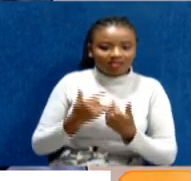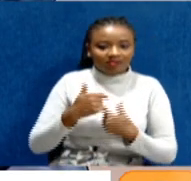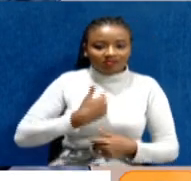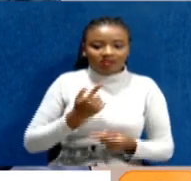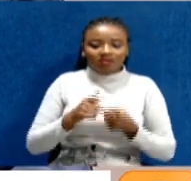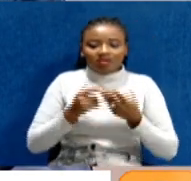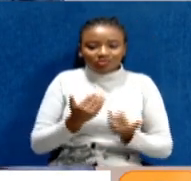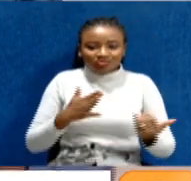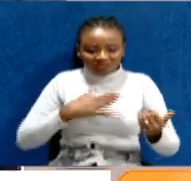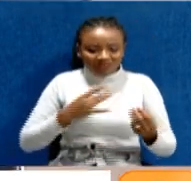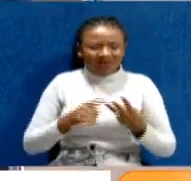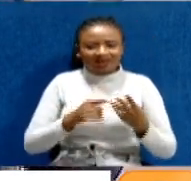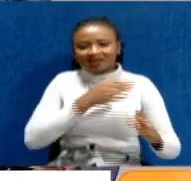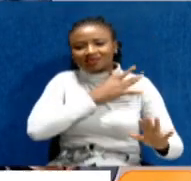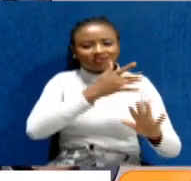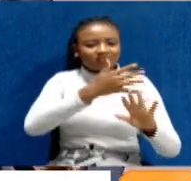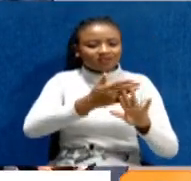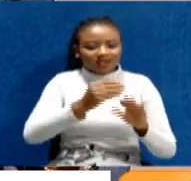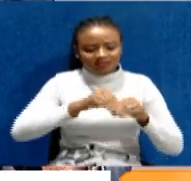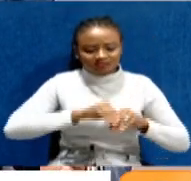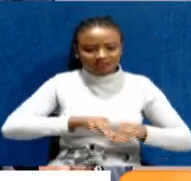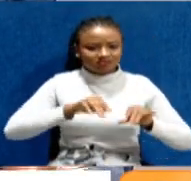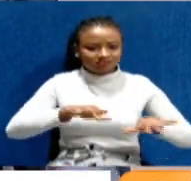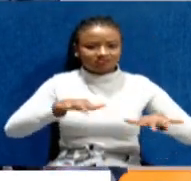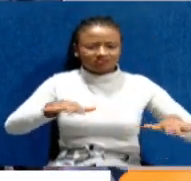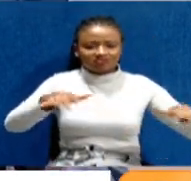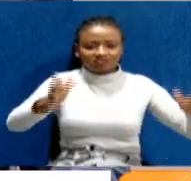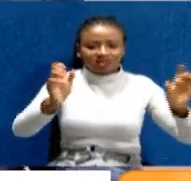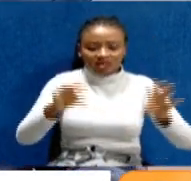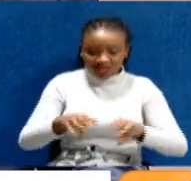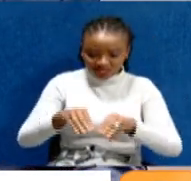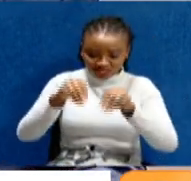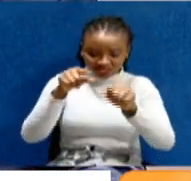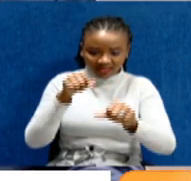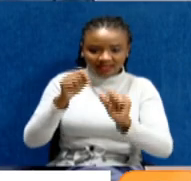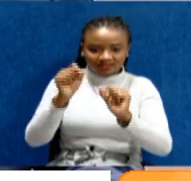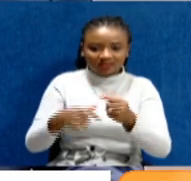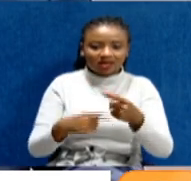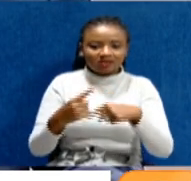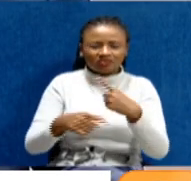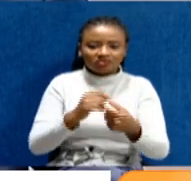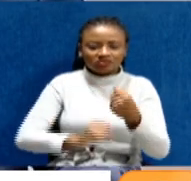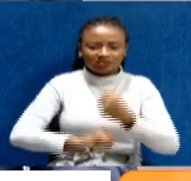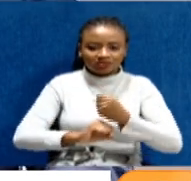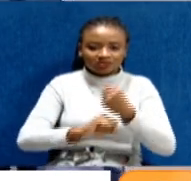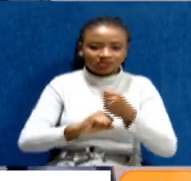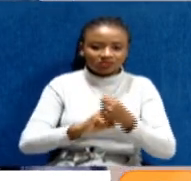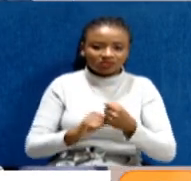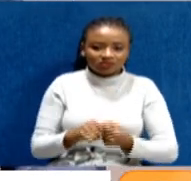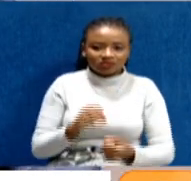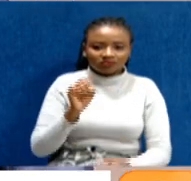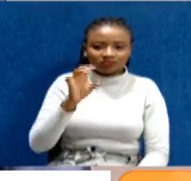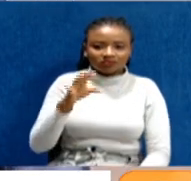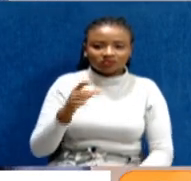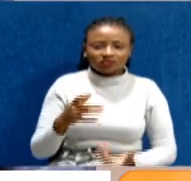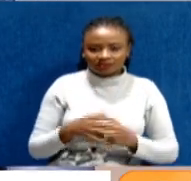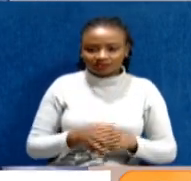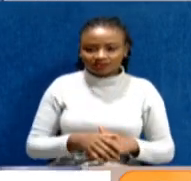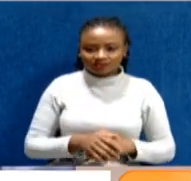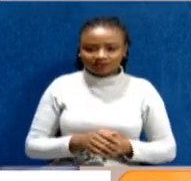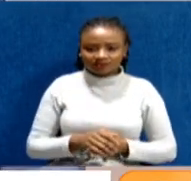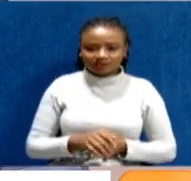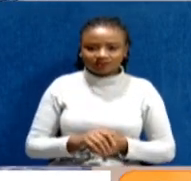then leaving your production system, the soil and the environment, still able to support our future generations. Yeah. So sometimes when people